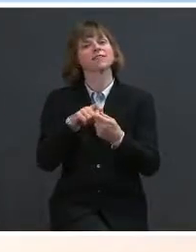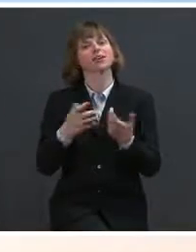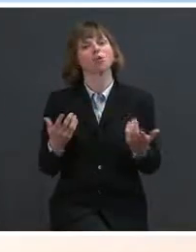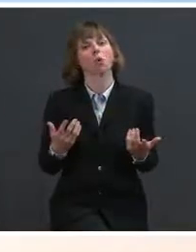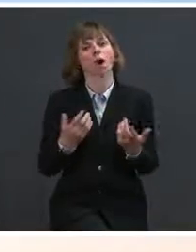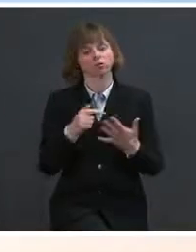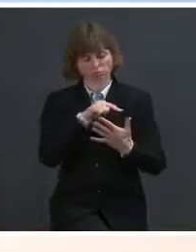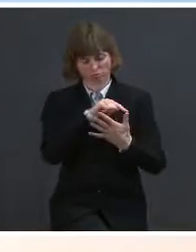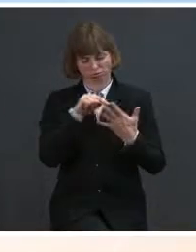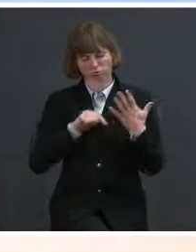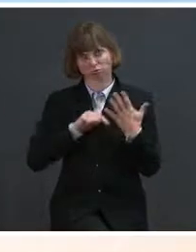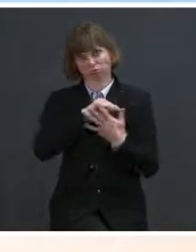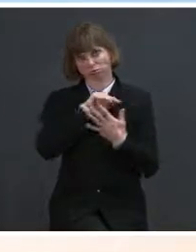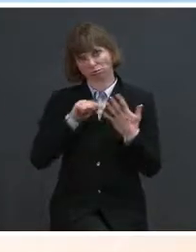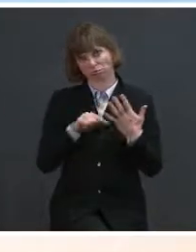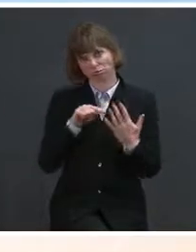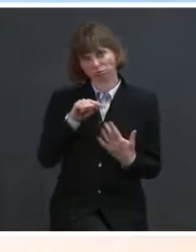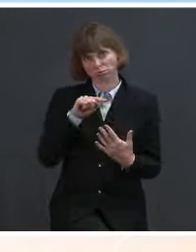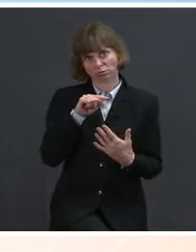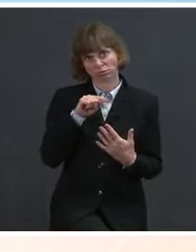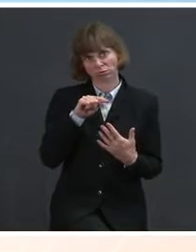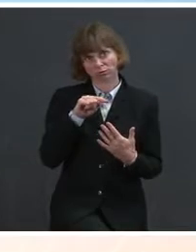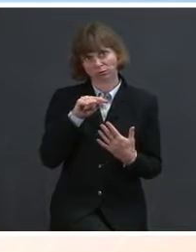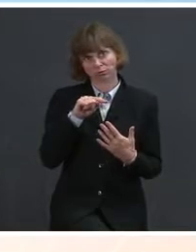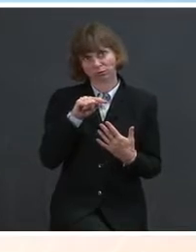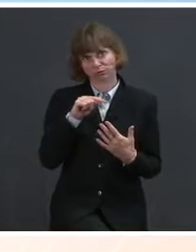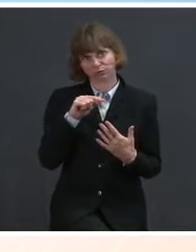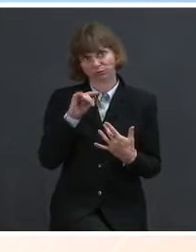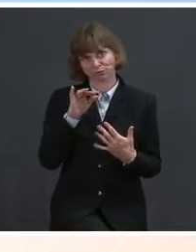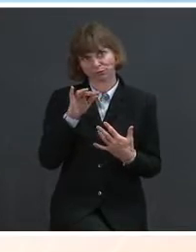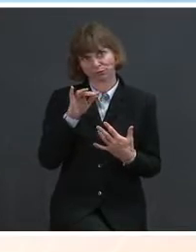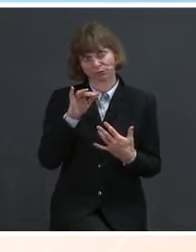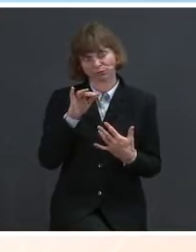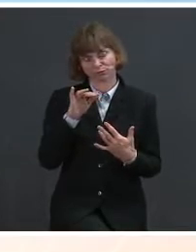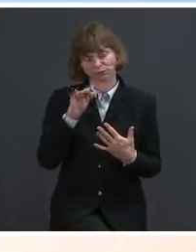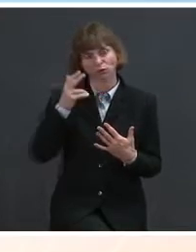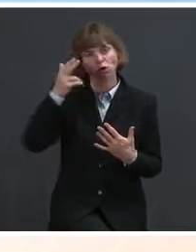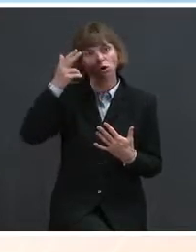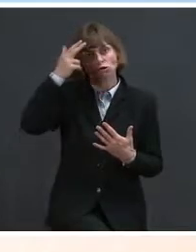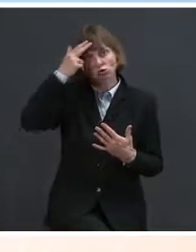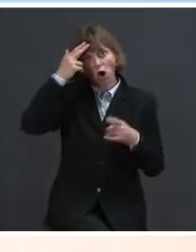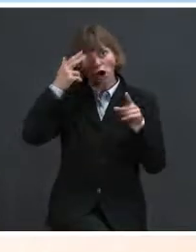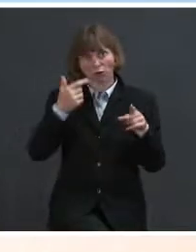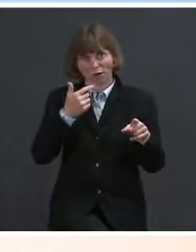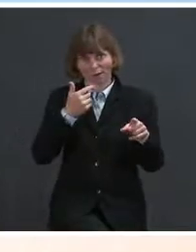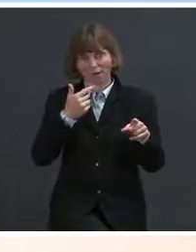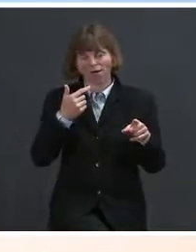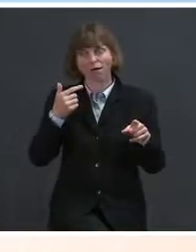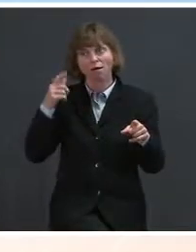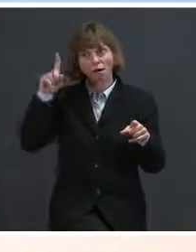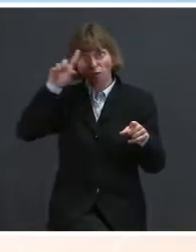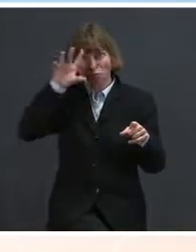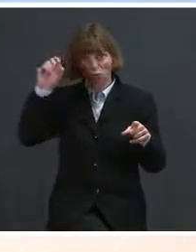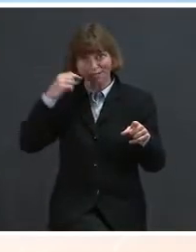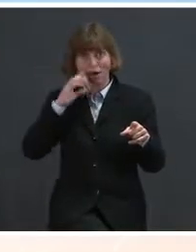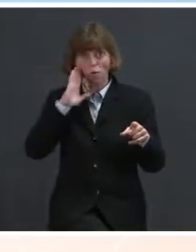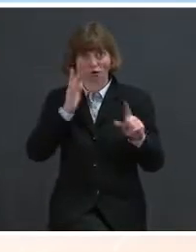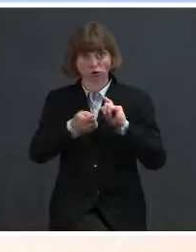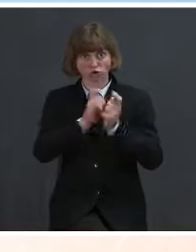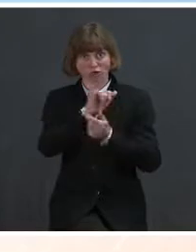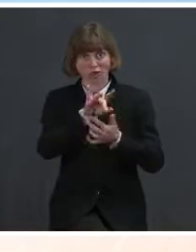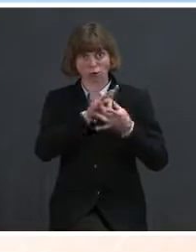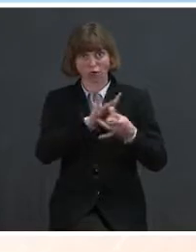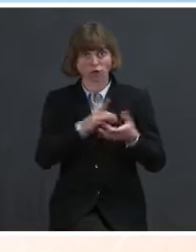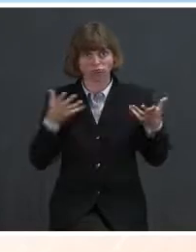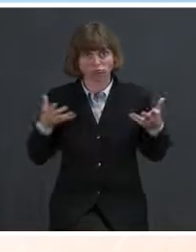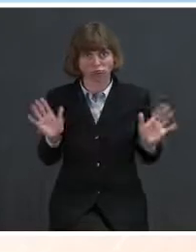turn. On Saudi Arabia, the president said he was going to change America's relationship with Saudi Arabia, and he has. He has